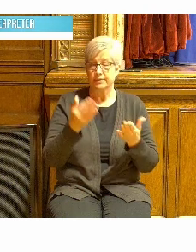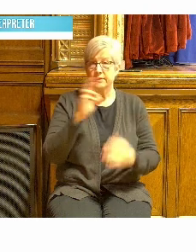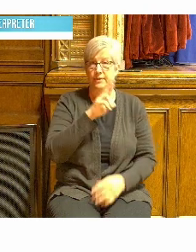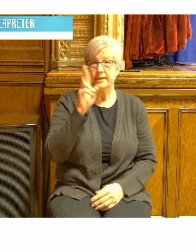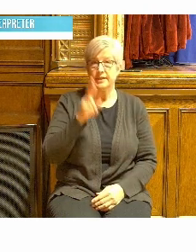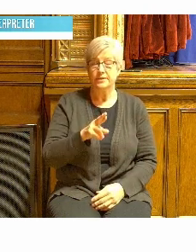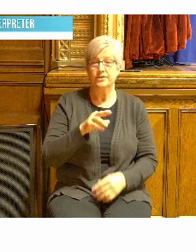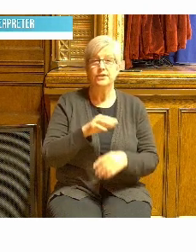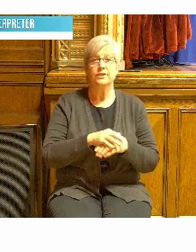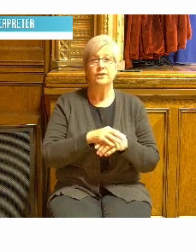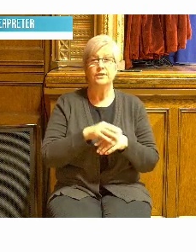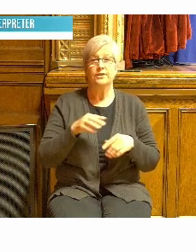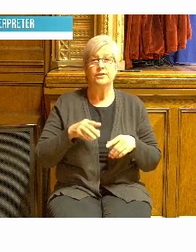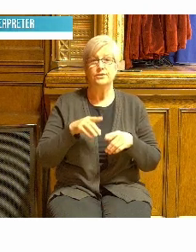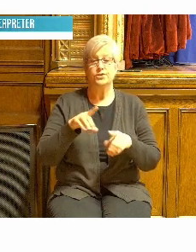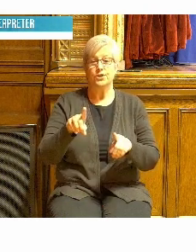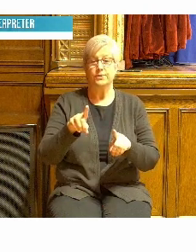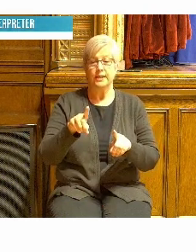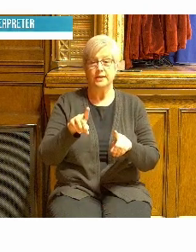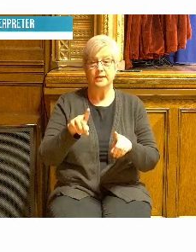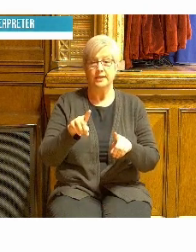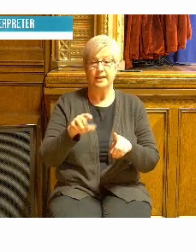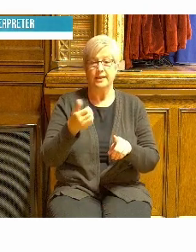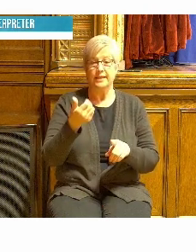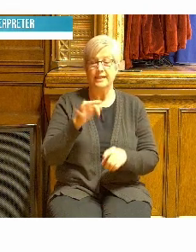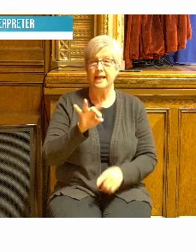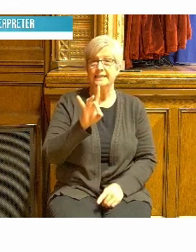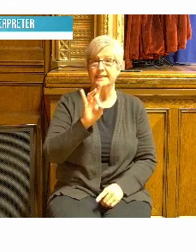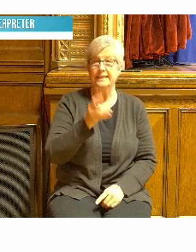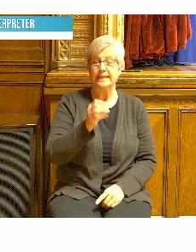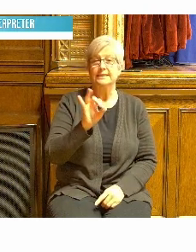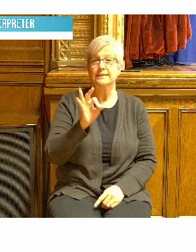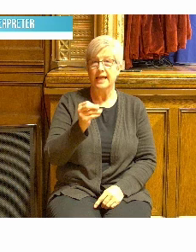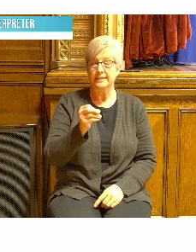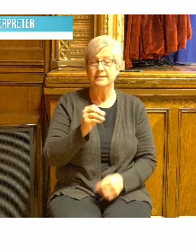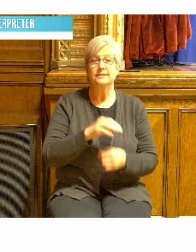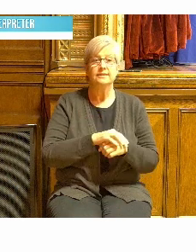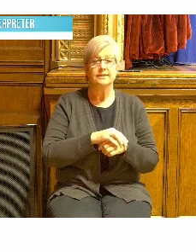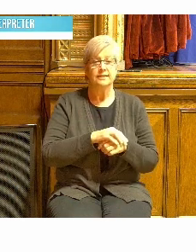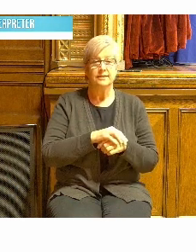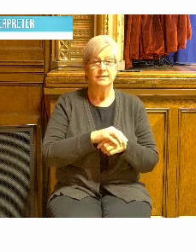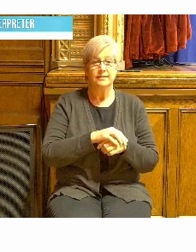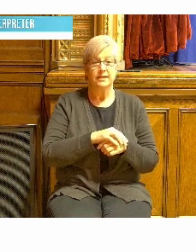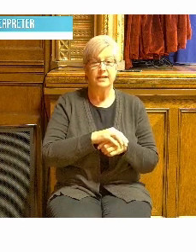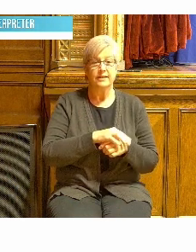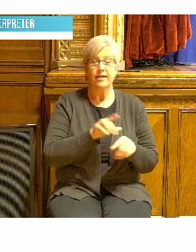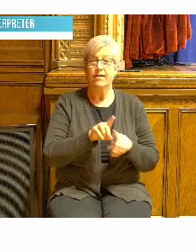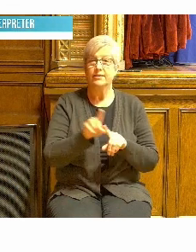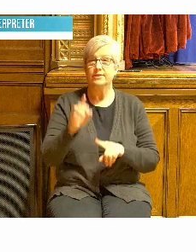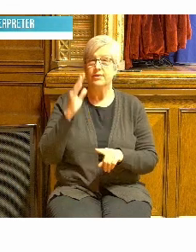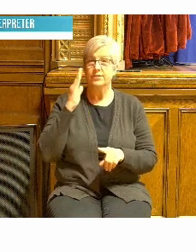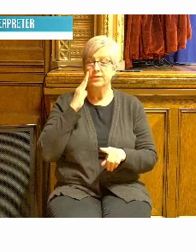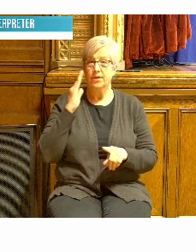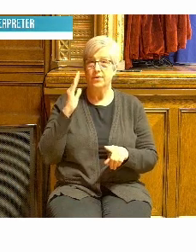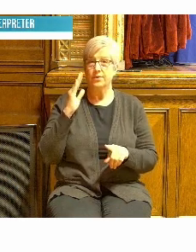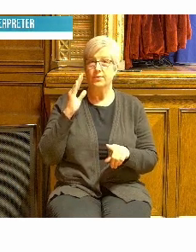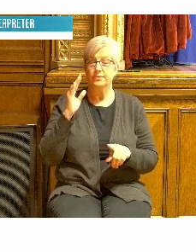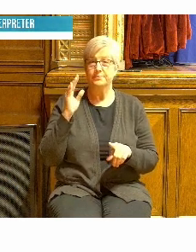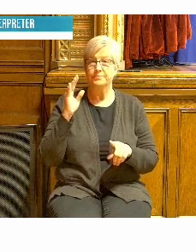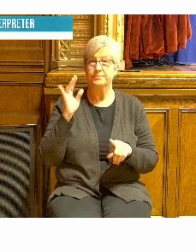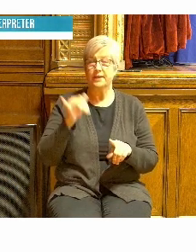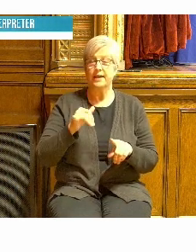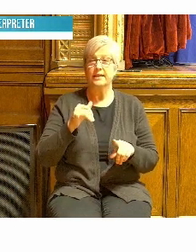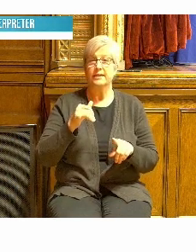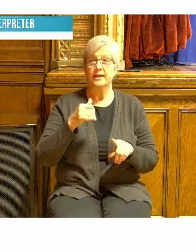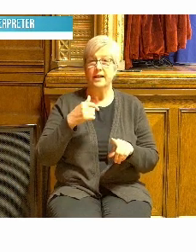Rochester during the 80s and 90s. And they also know that I